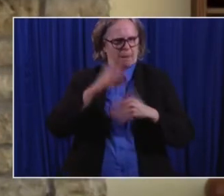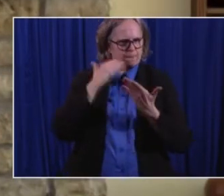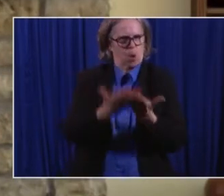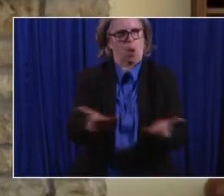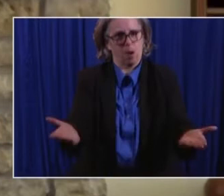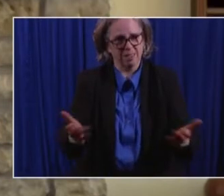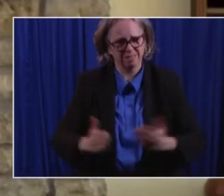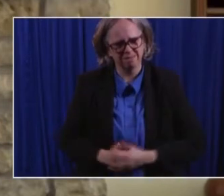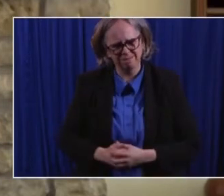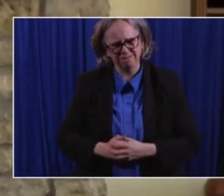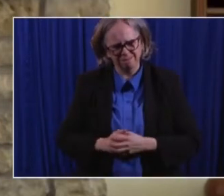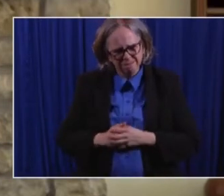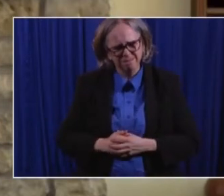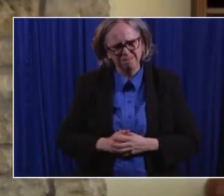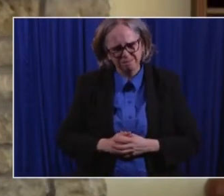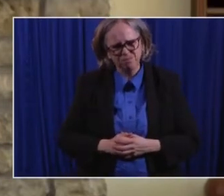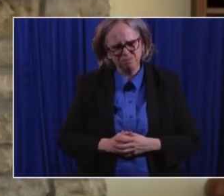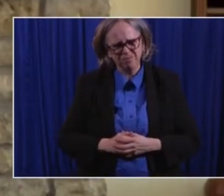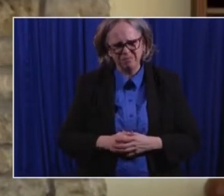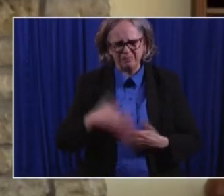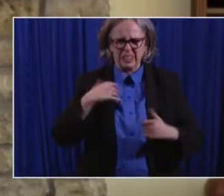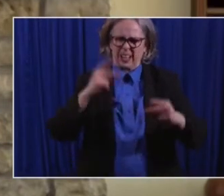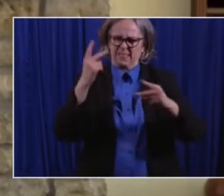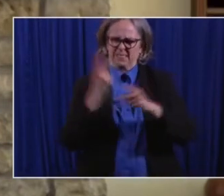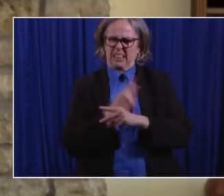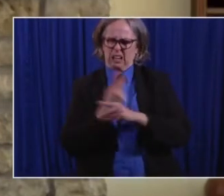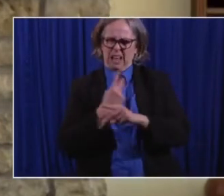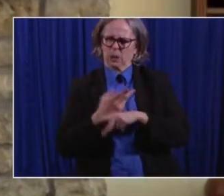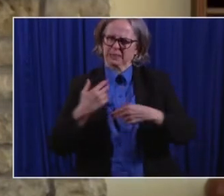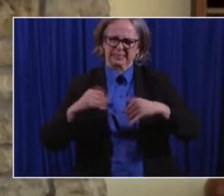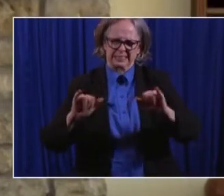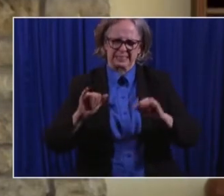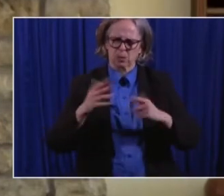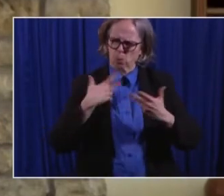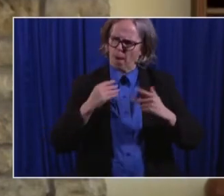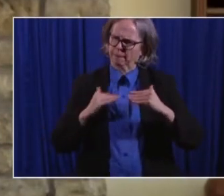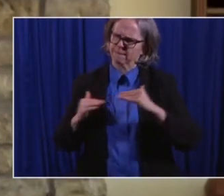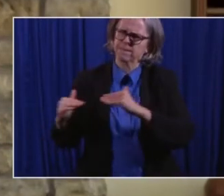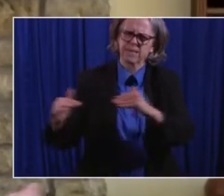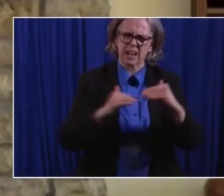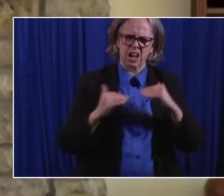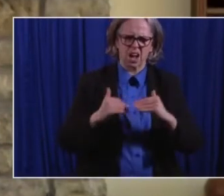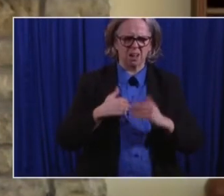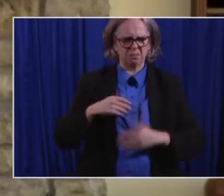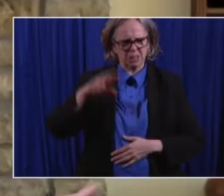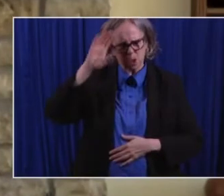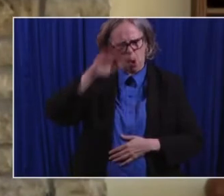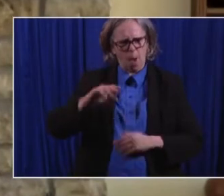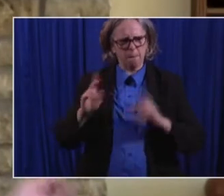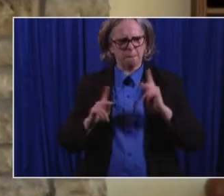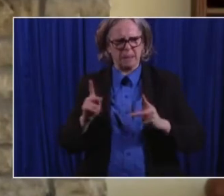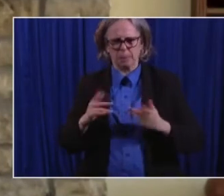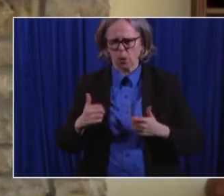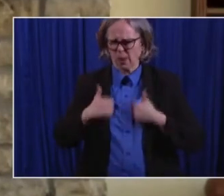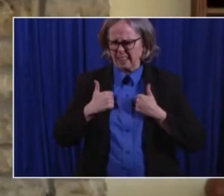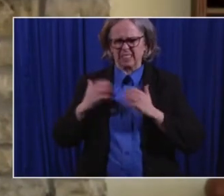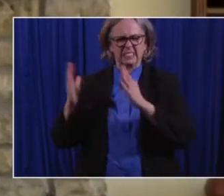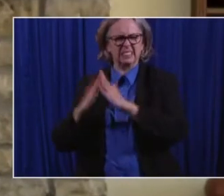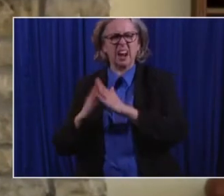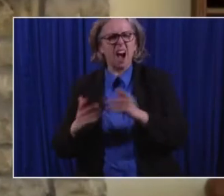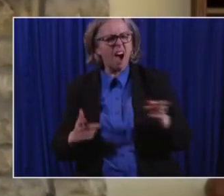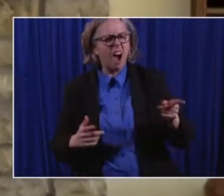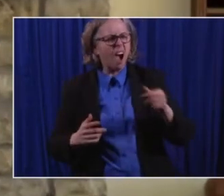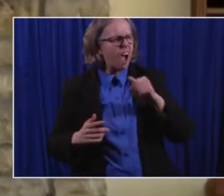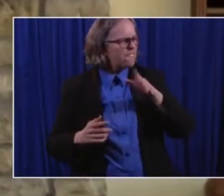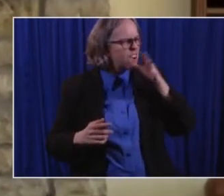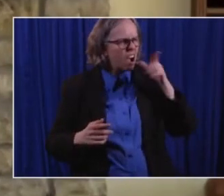every single week. So we're not shorting. I know some people in urban areas think it's all going to the rural areas, and rural people think it's all going to the